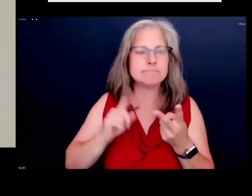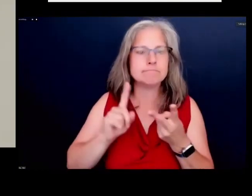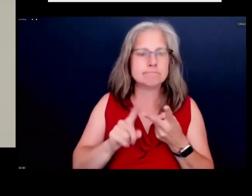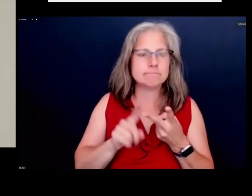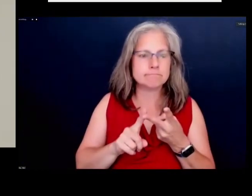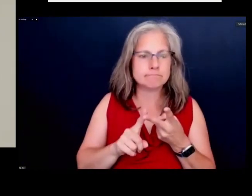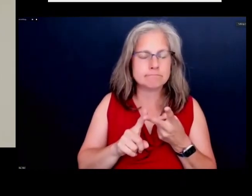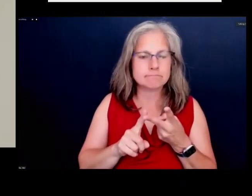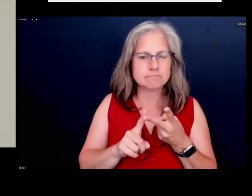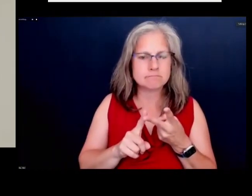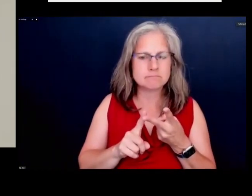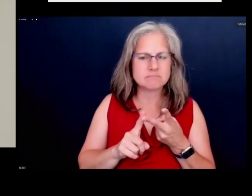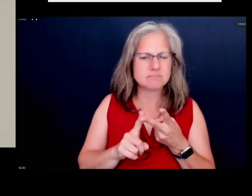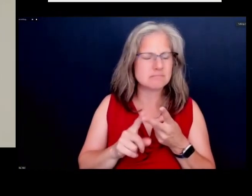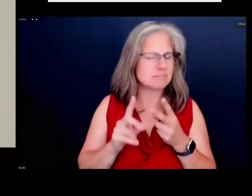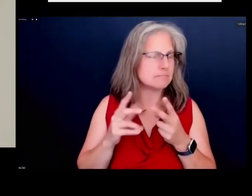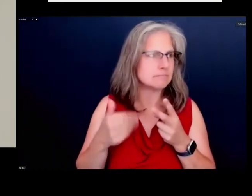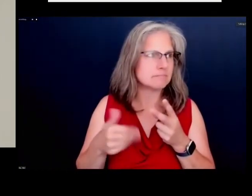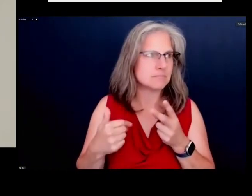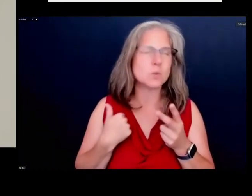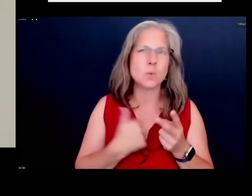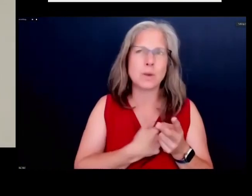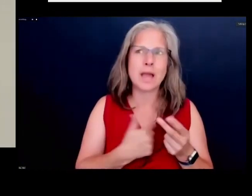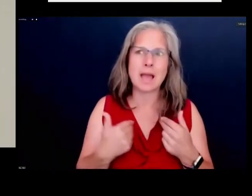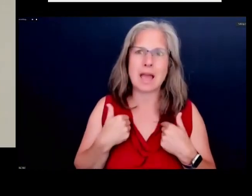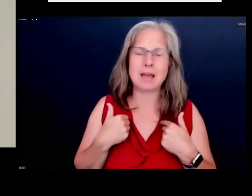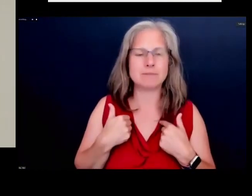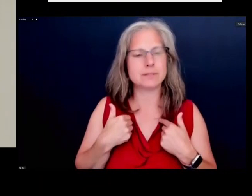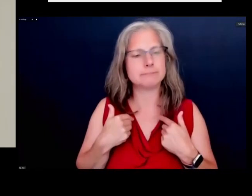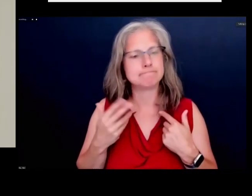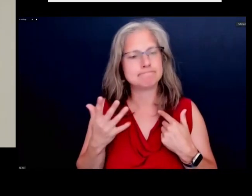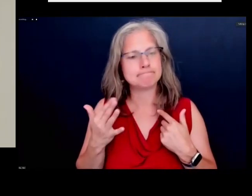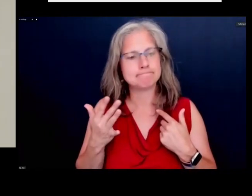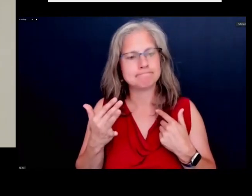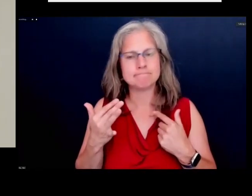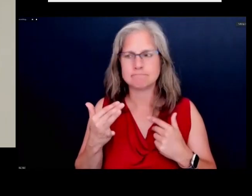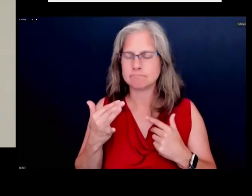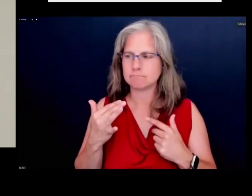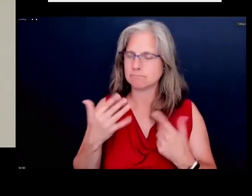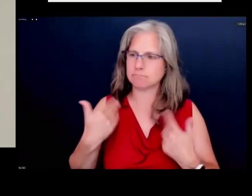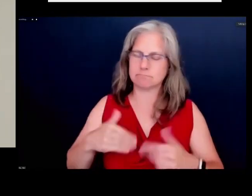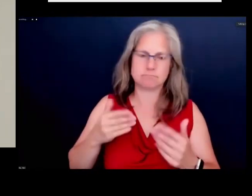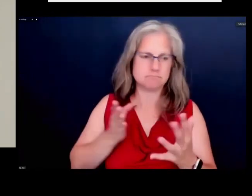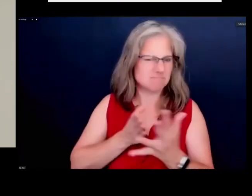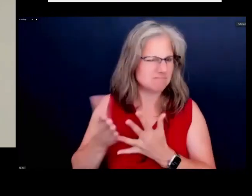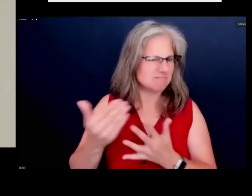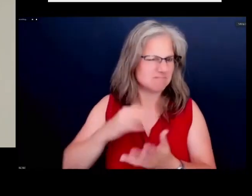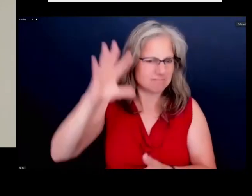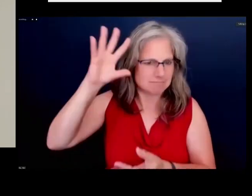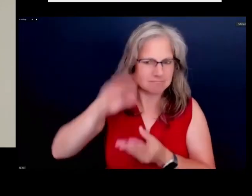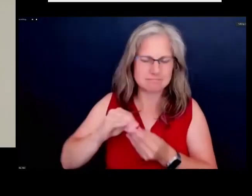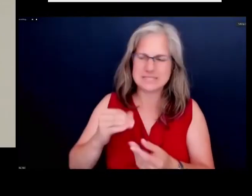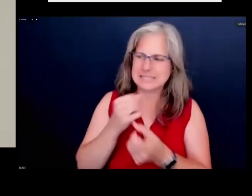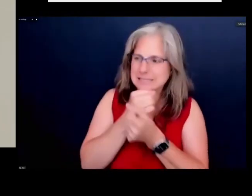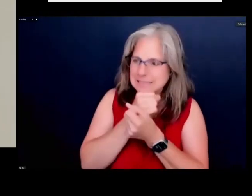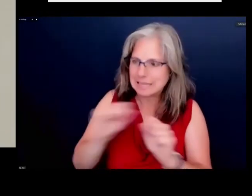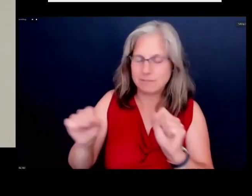then we have a very comprehensive safety protocol for all kindergarten through